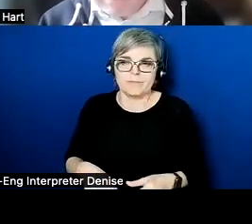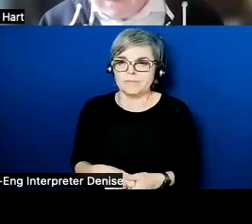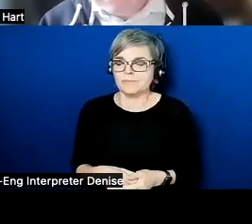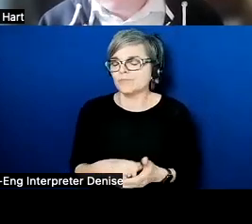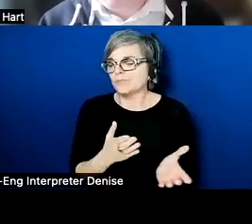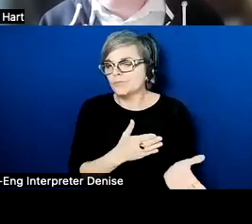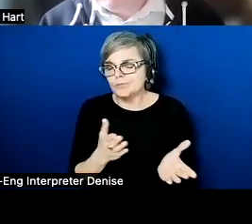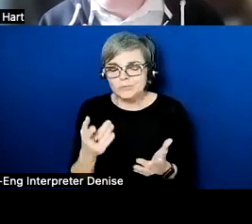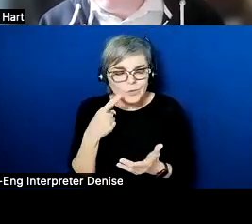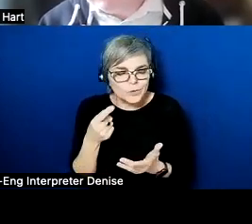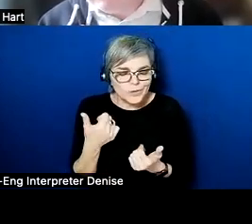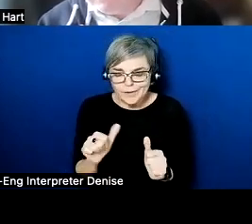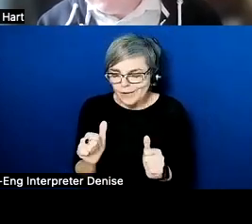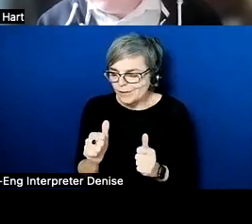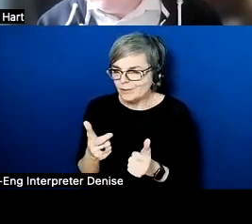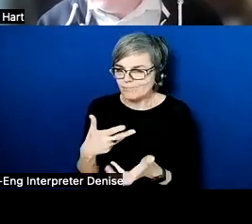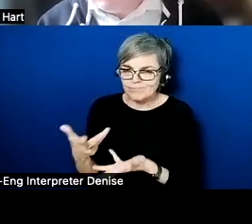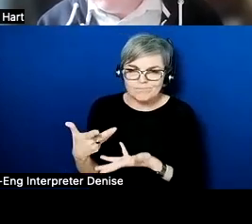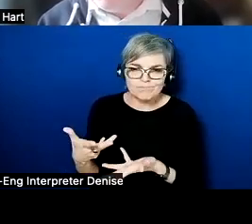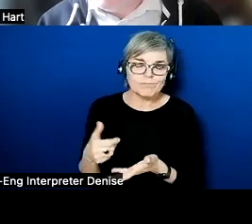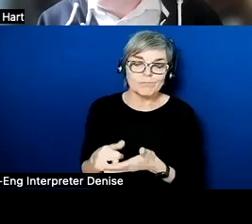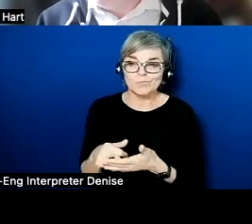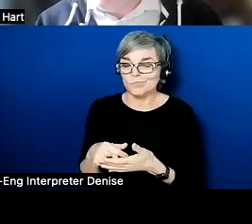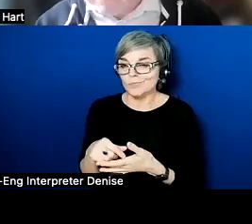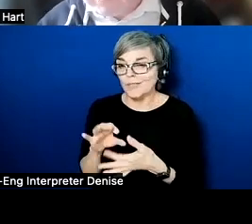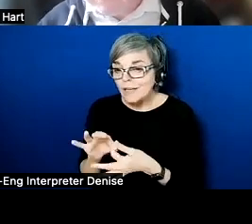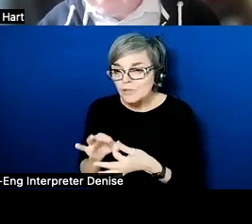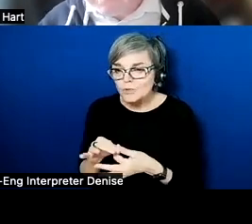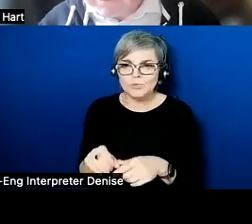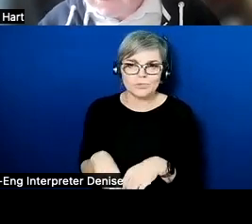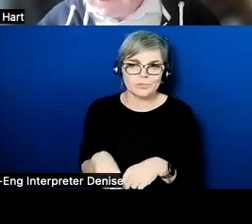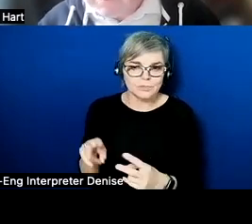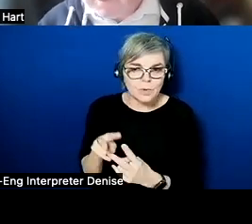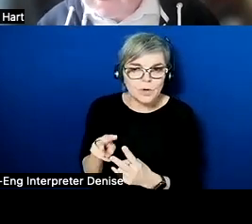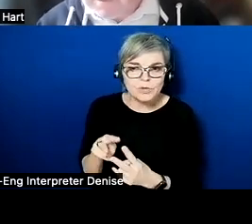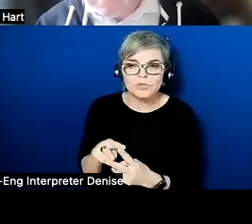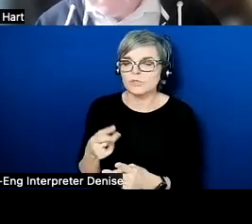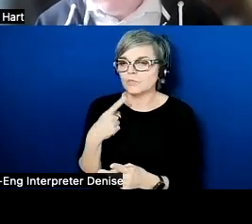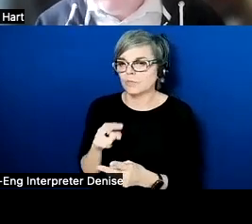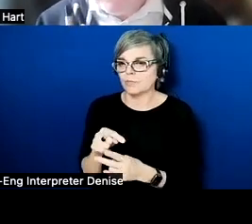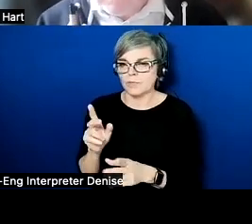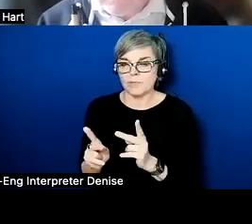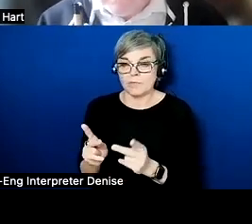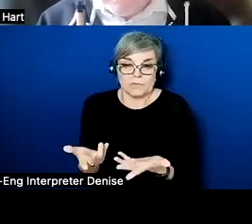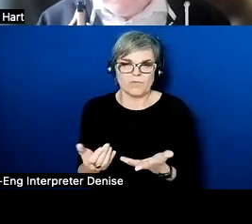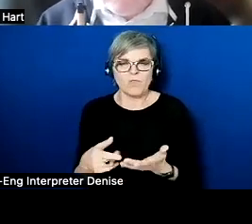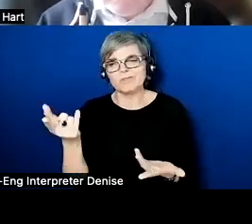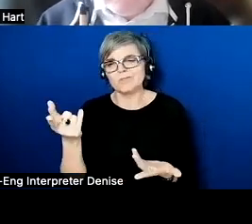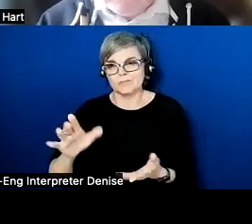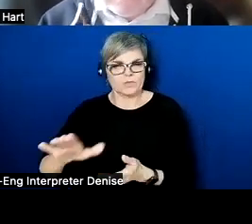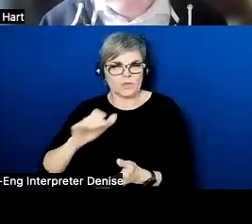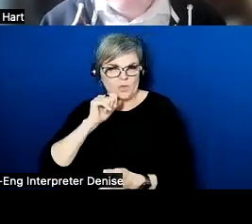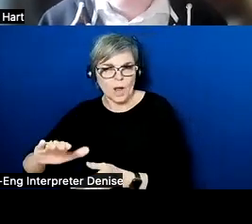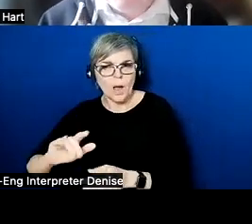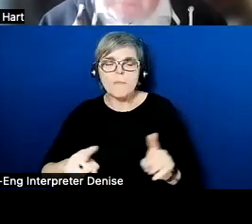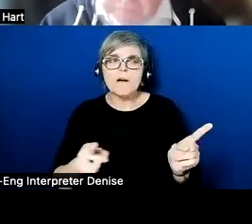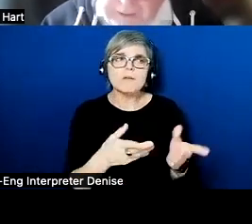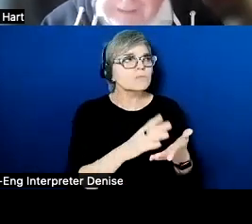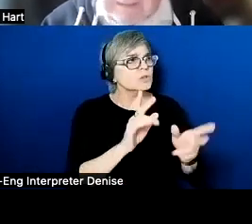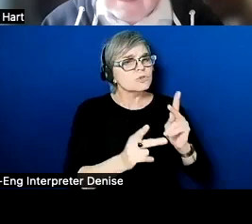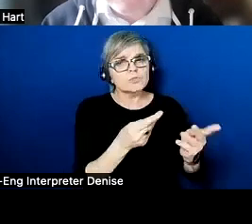and partnerships with people that we're often in a professional relationship with. If we set out